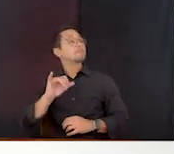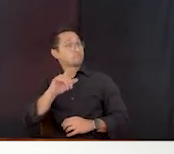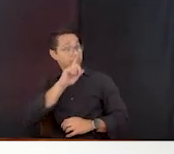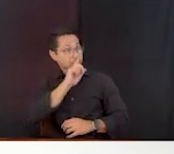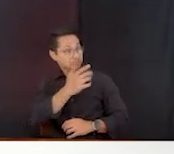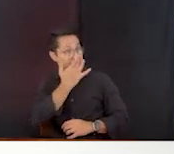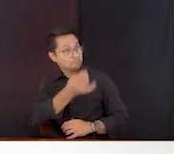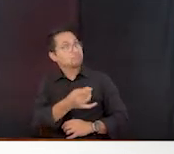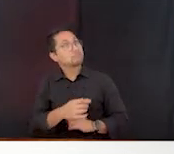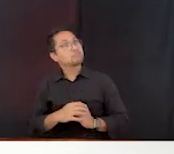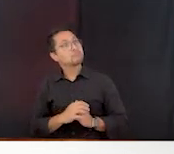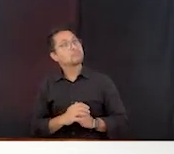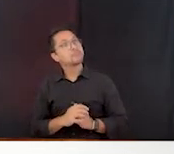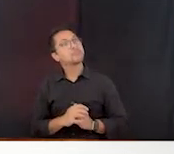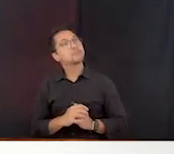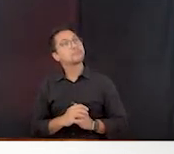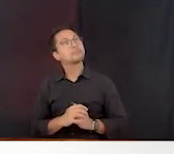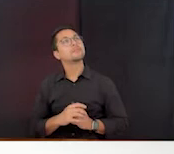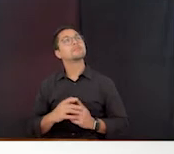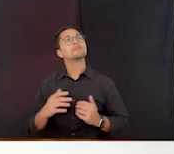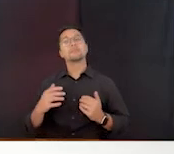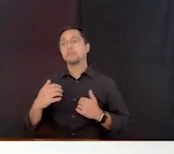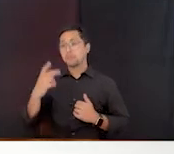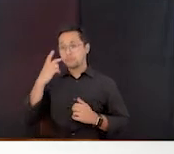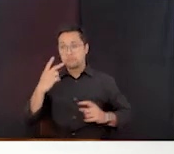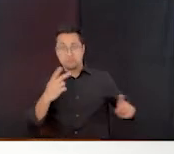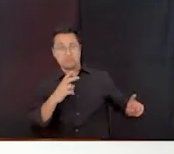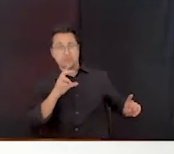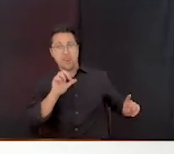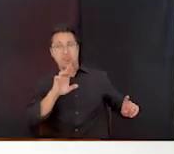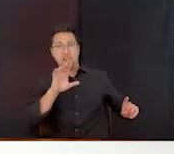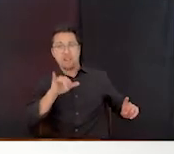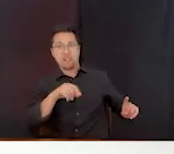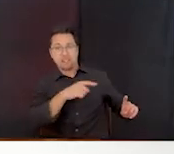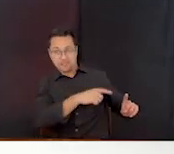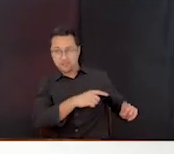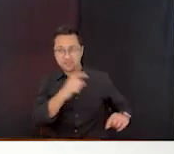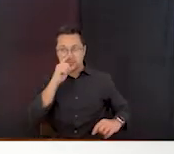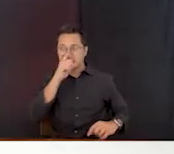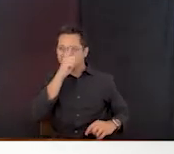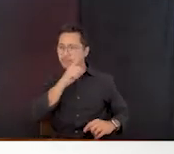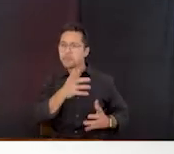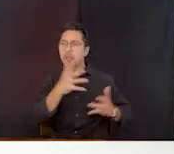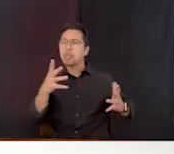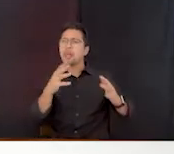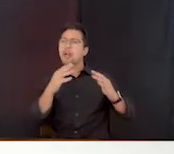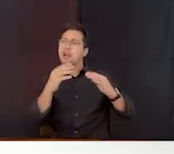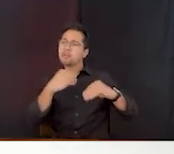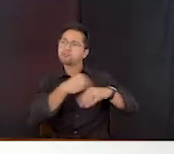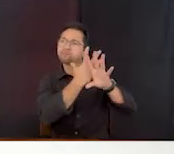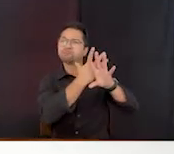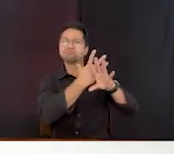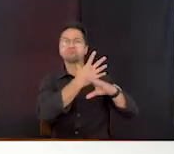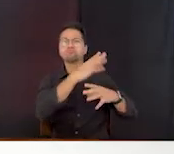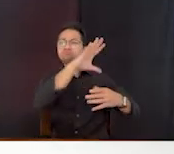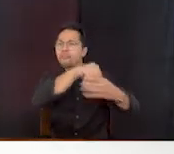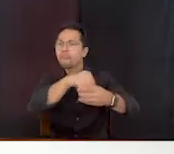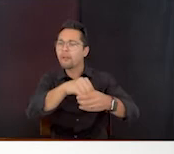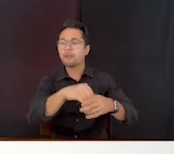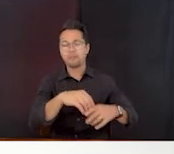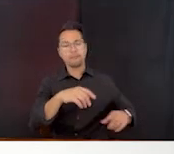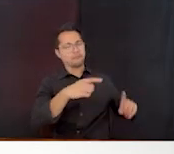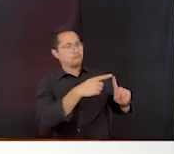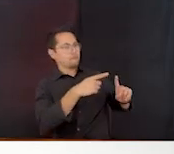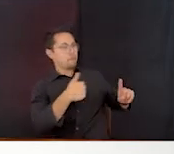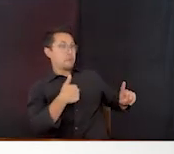interesting. So we have Carly, who did a lot more virtual engagement, is what I'm